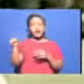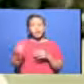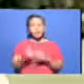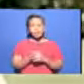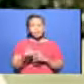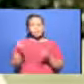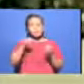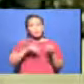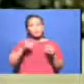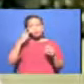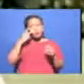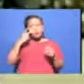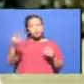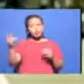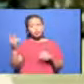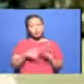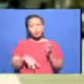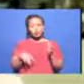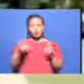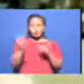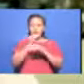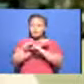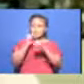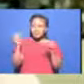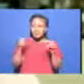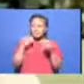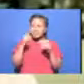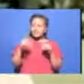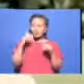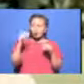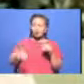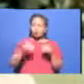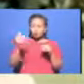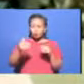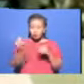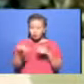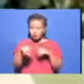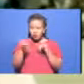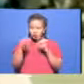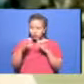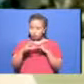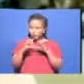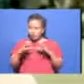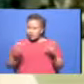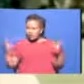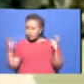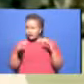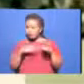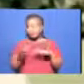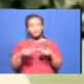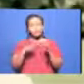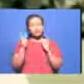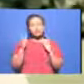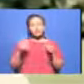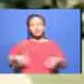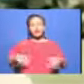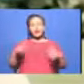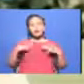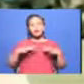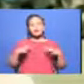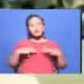the president keeps telling us every day. Expand the opportunity to get young people to go through NYS, number